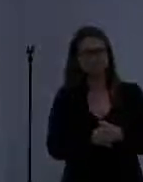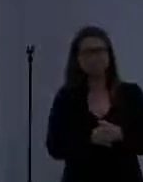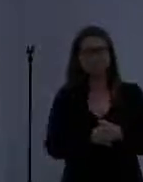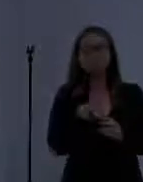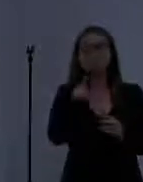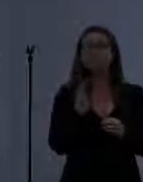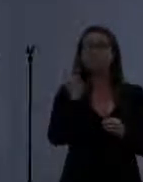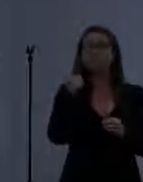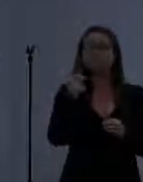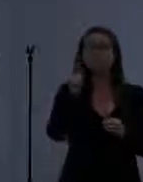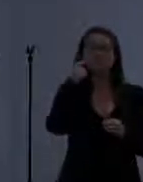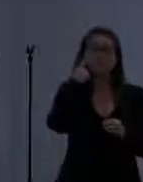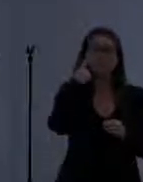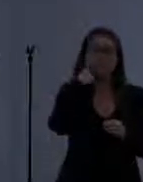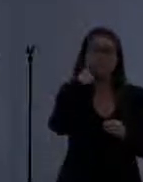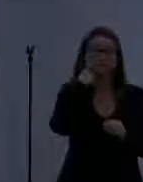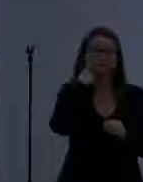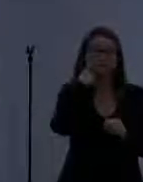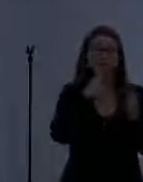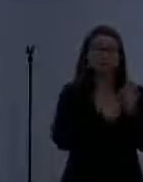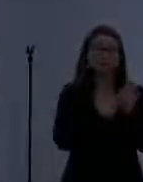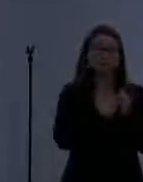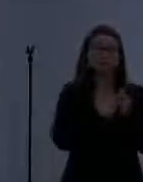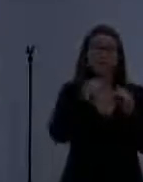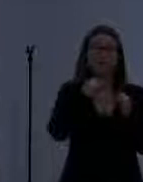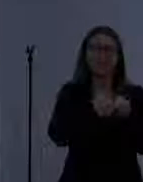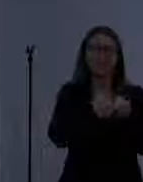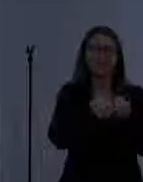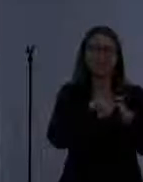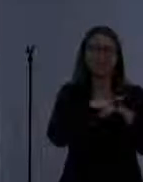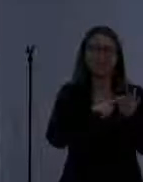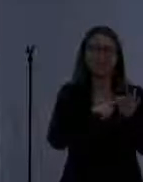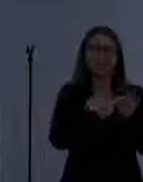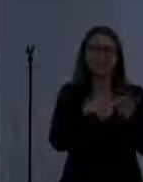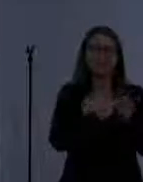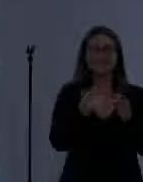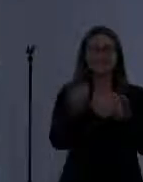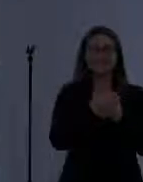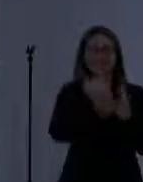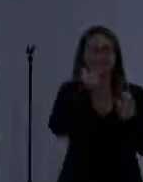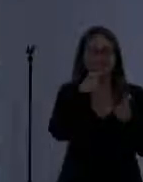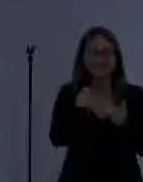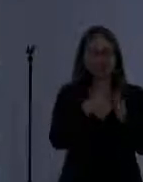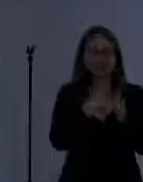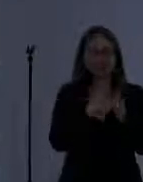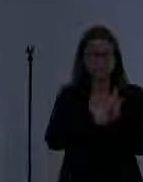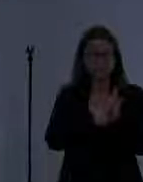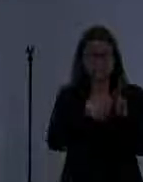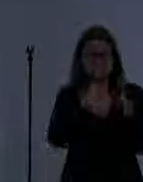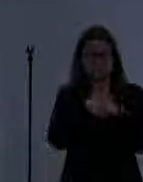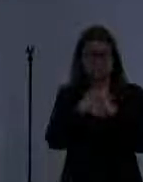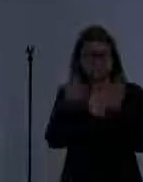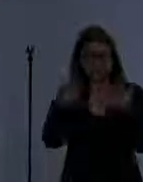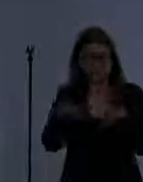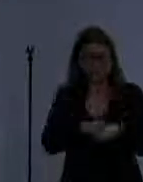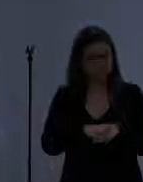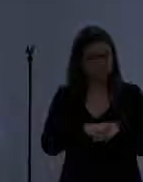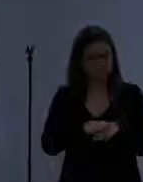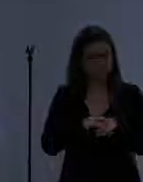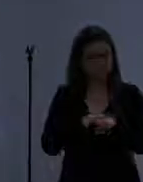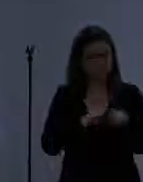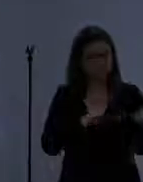a look at the NDIS Quality and Safeguards Commission website? A few people have. Anybody taken the